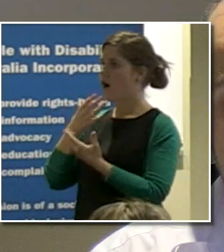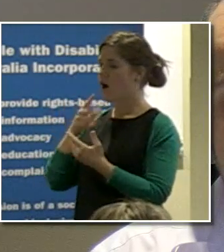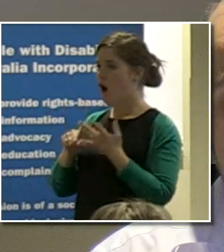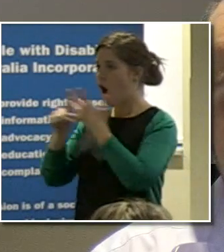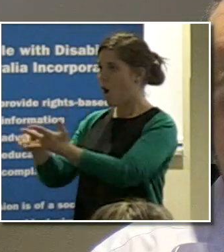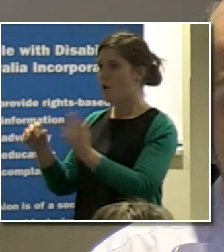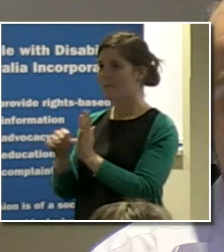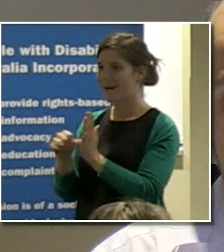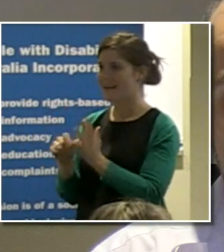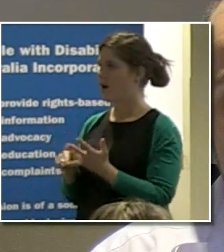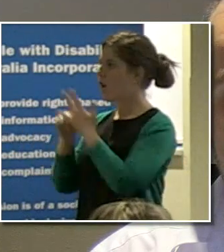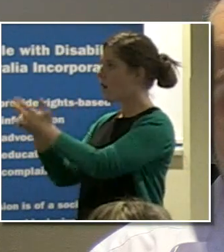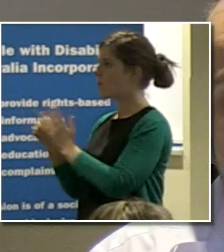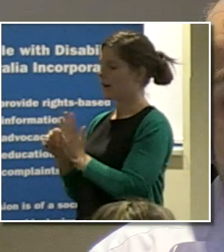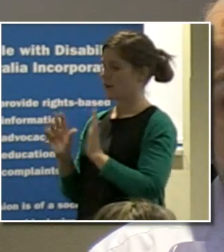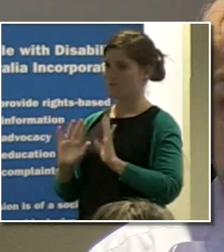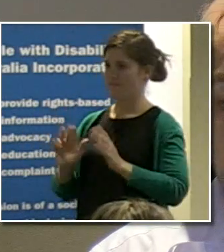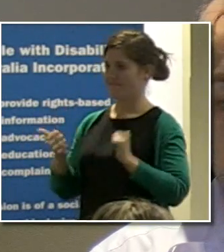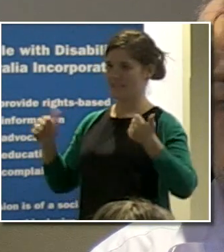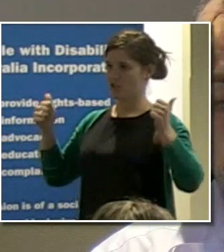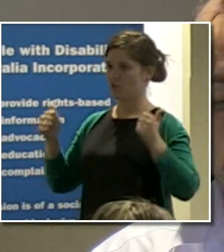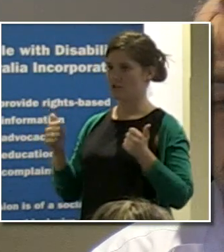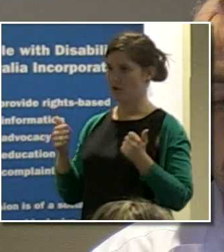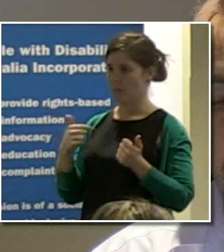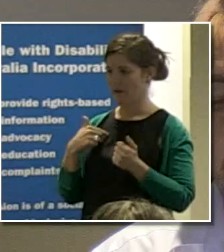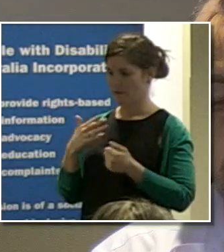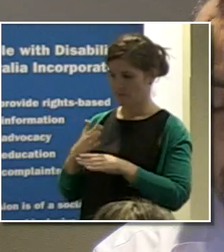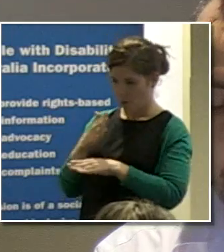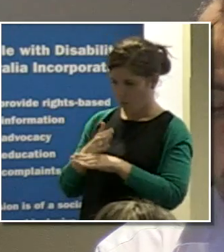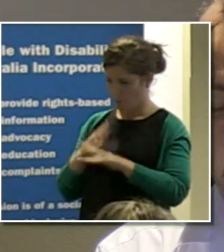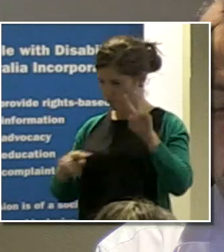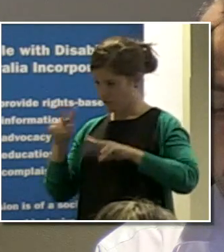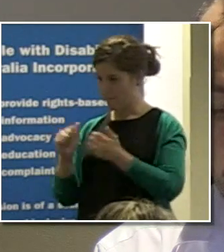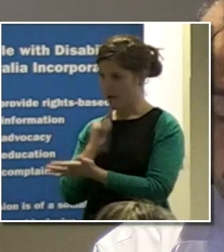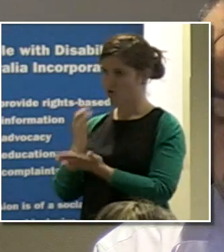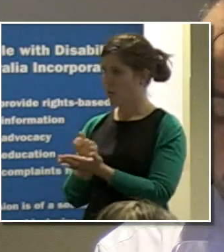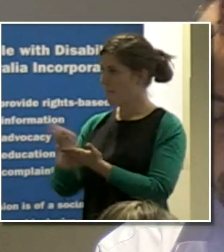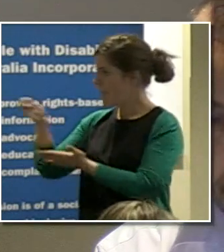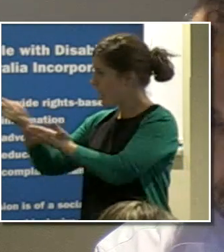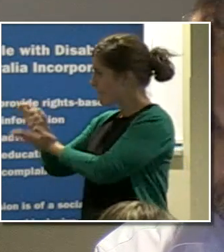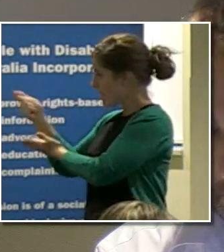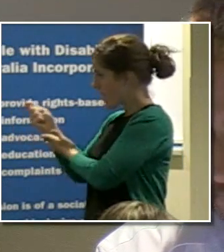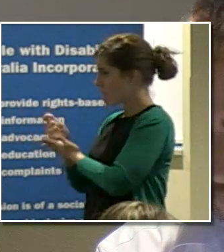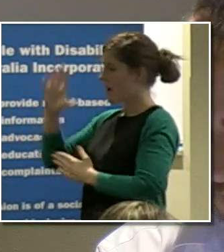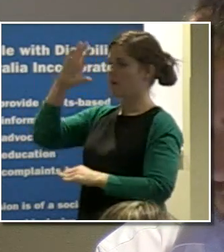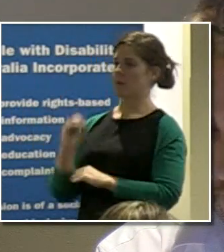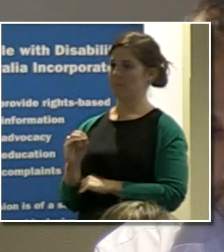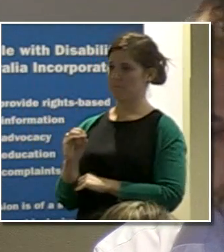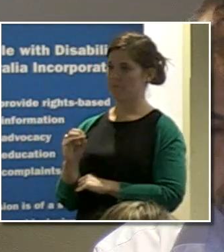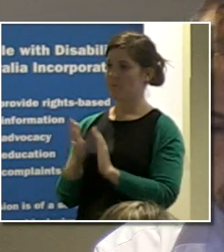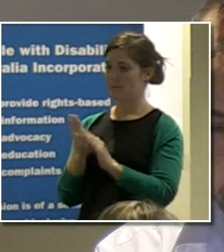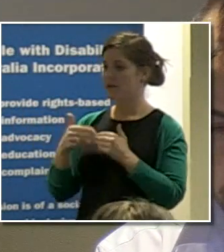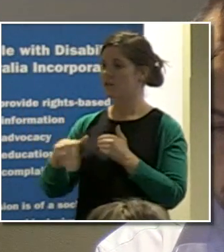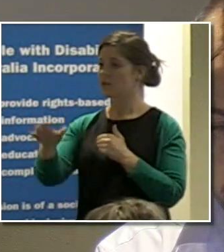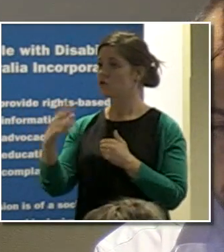the co-CEOs and other staff. We have worked very hard to make sure that all of that will be paid out, and we're budgeting over the next 12